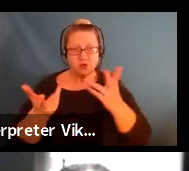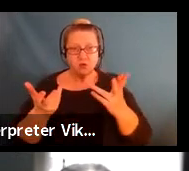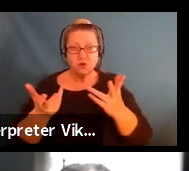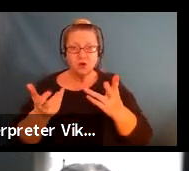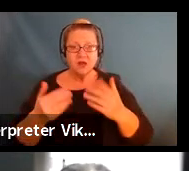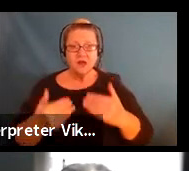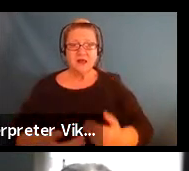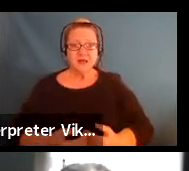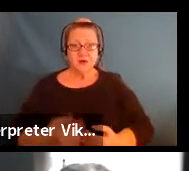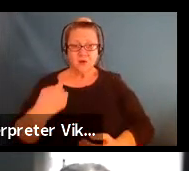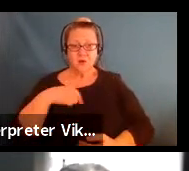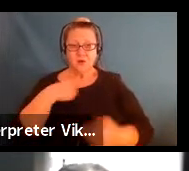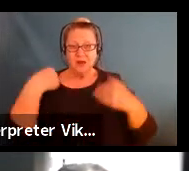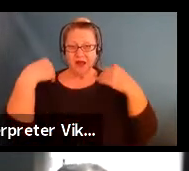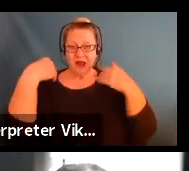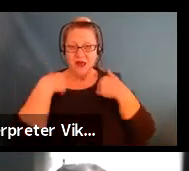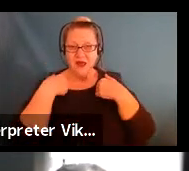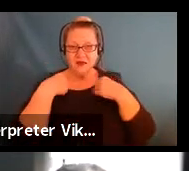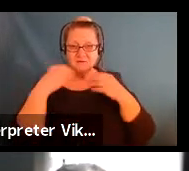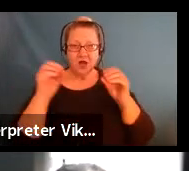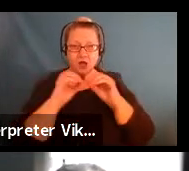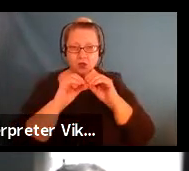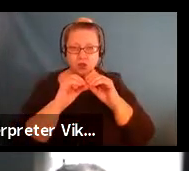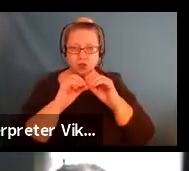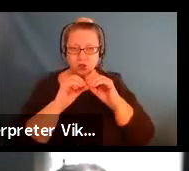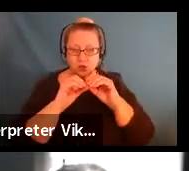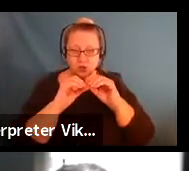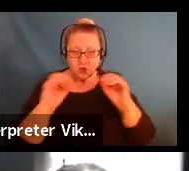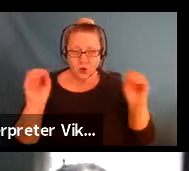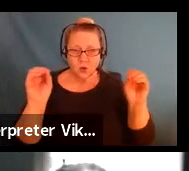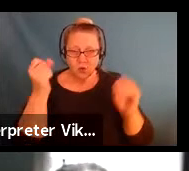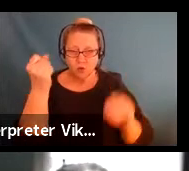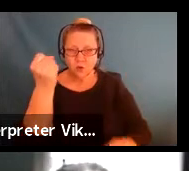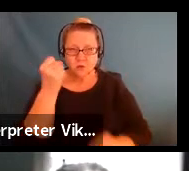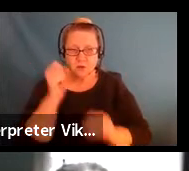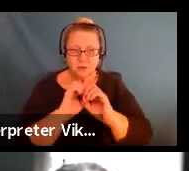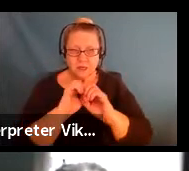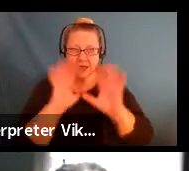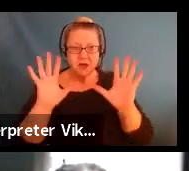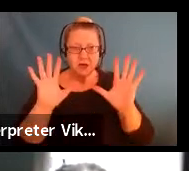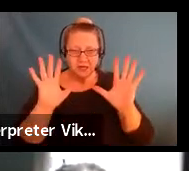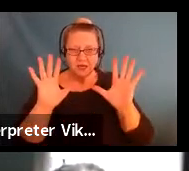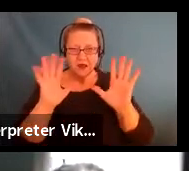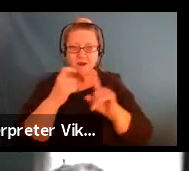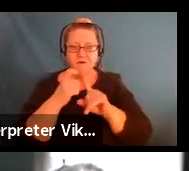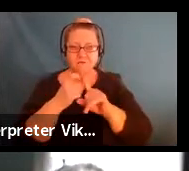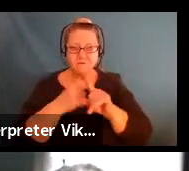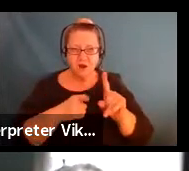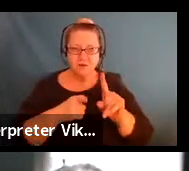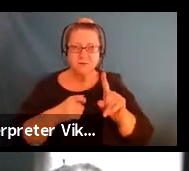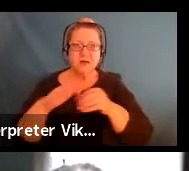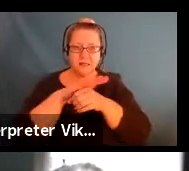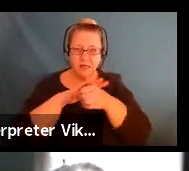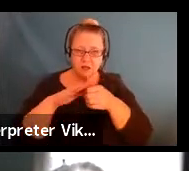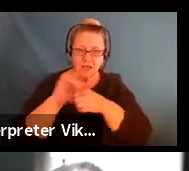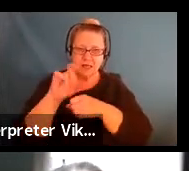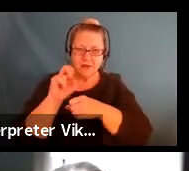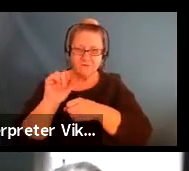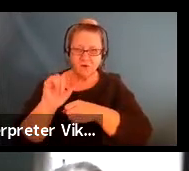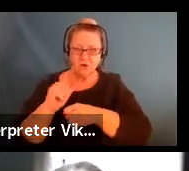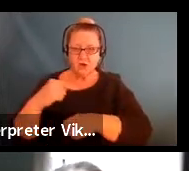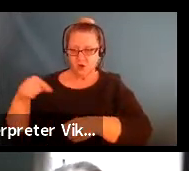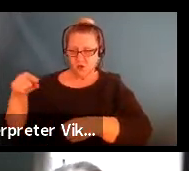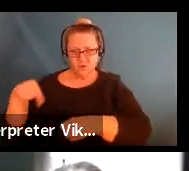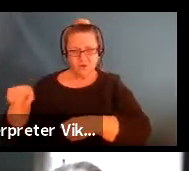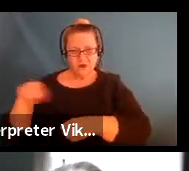It's this lack of transparency at the county level with local public health that's really being frustrating for the ombudsman